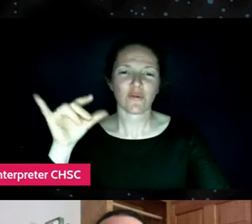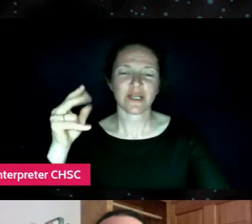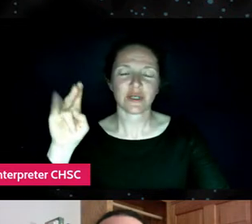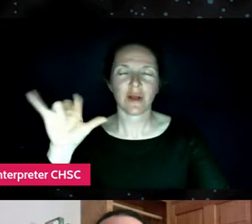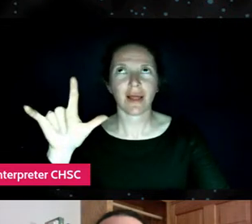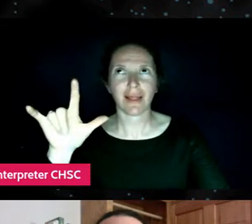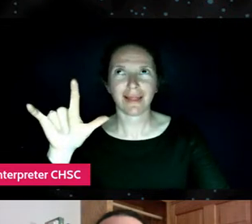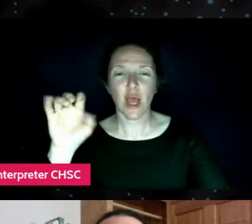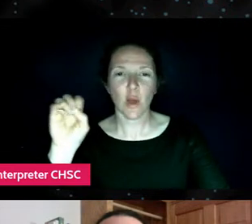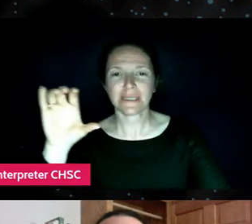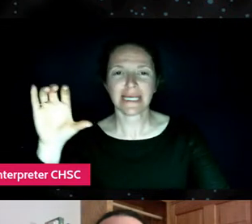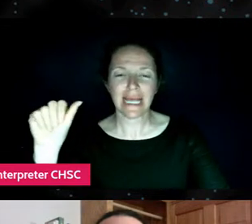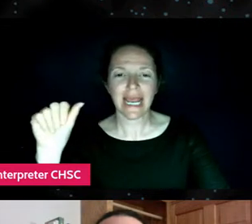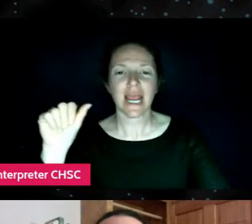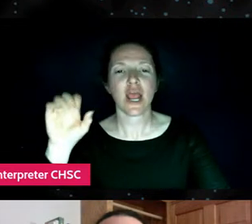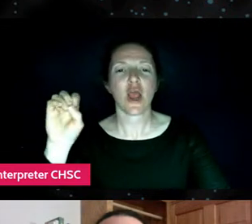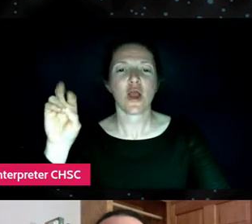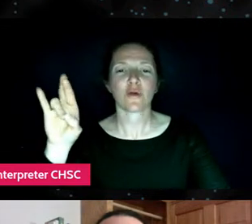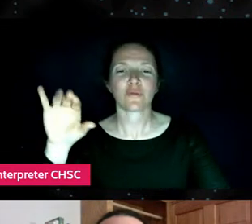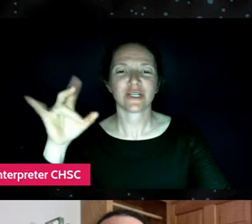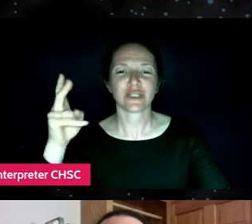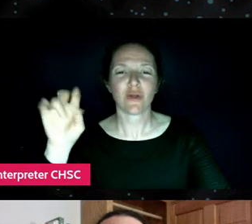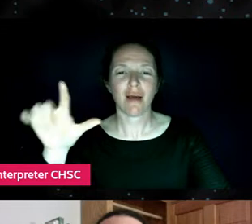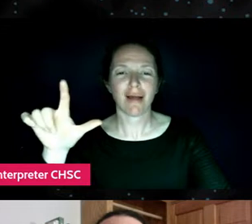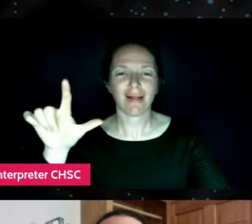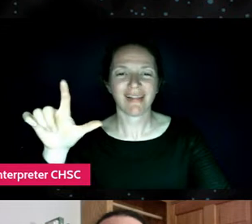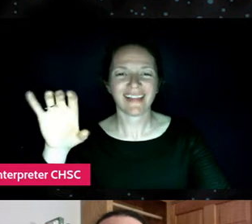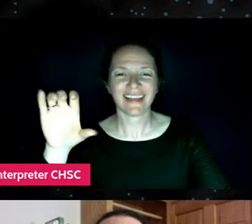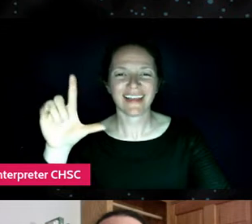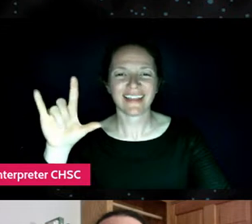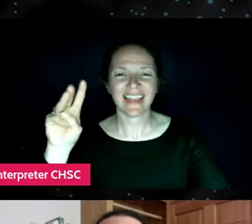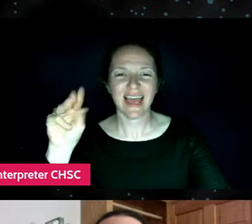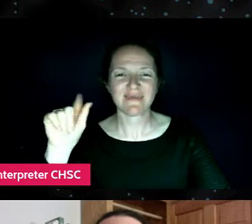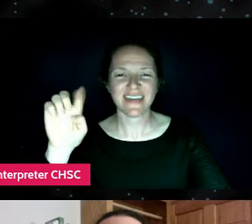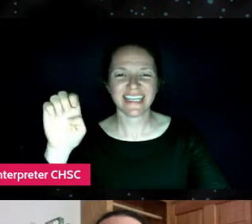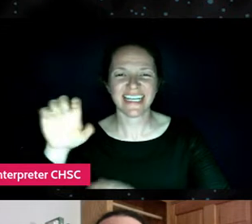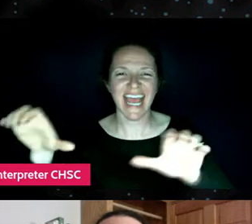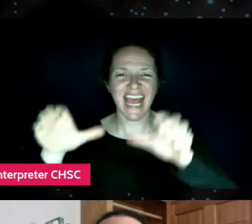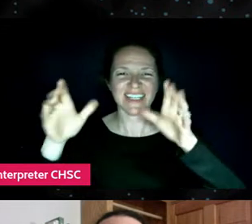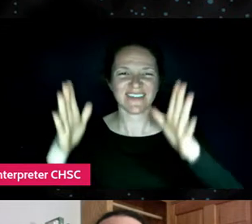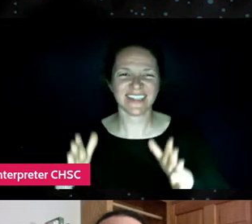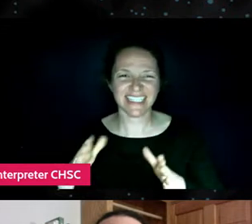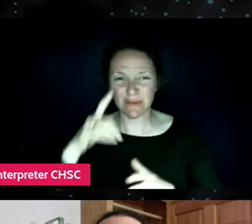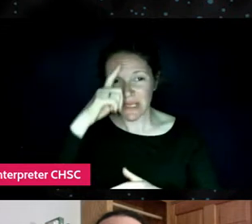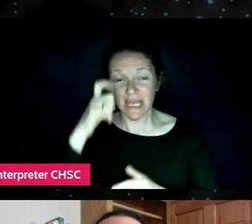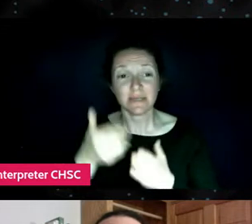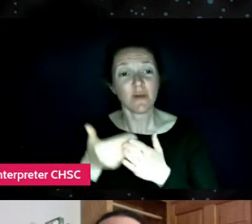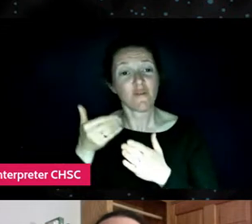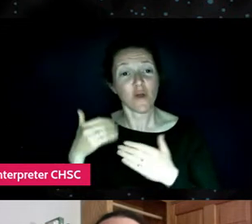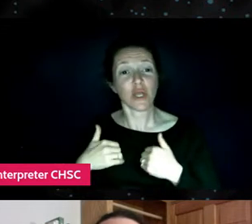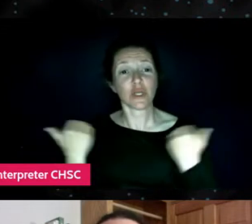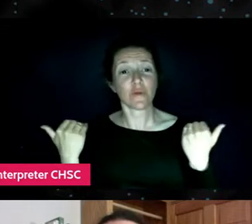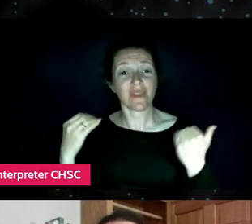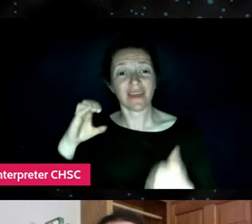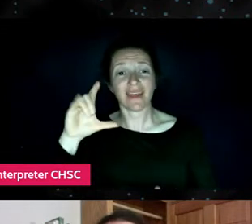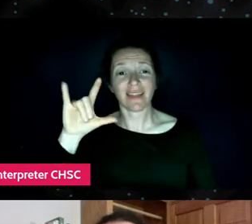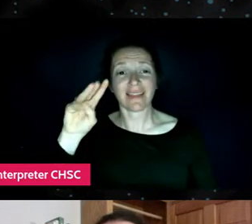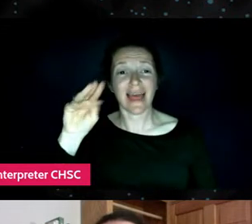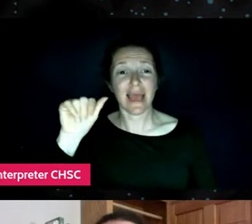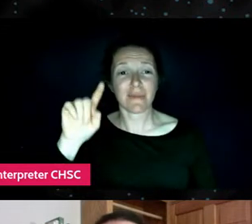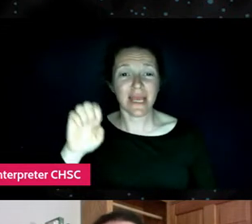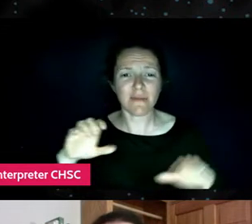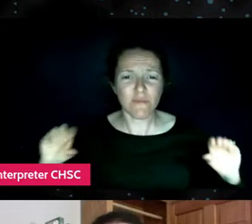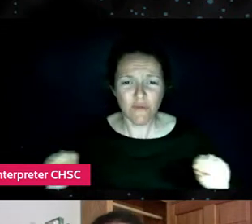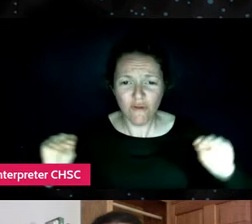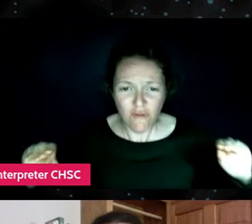the original climate activist, because before this, you know, youth climate movement had really risen and become